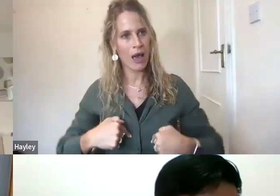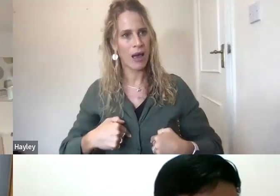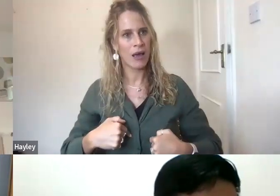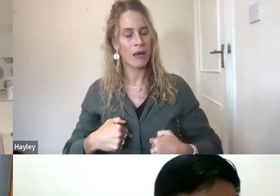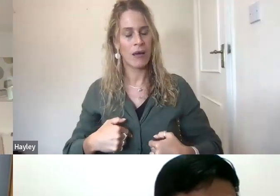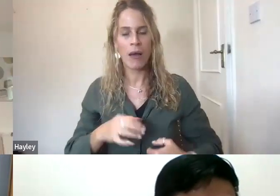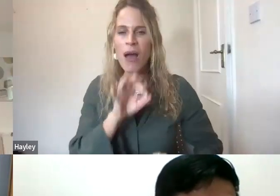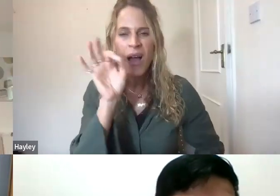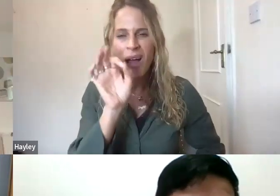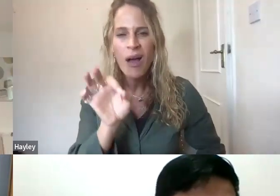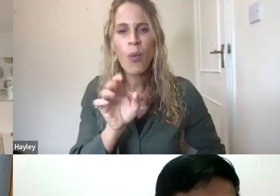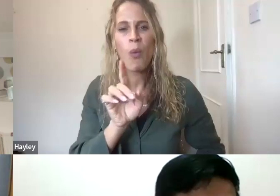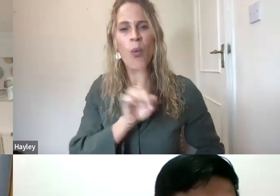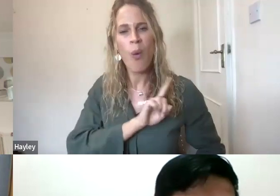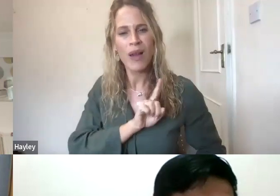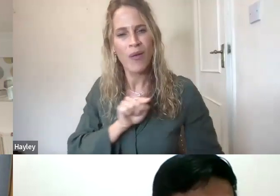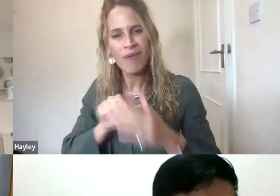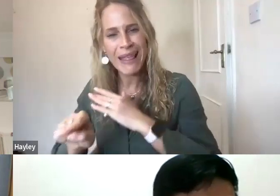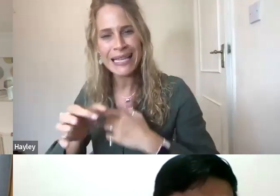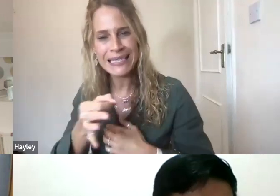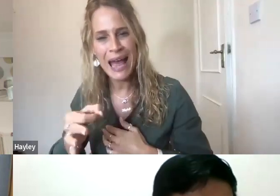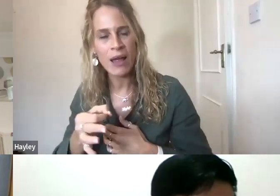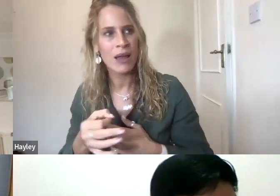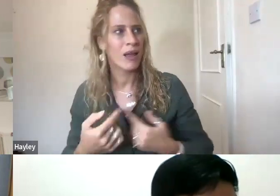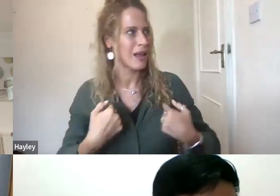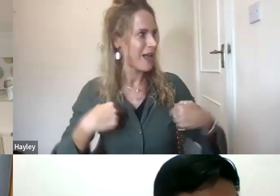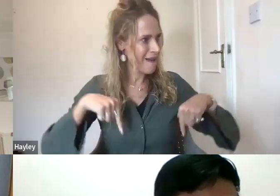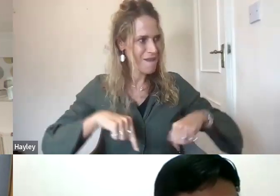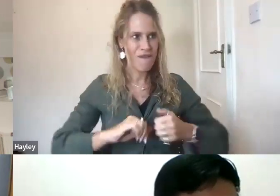flee the town? This is where our friends and our acquaintances are.